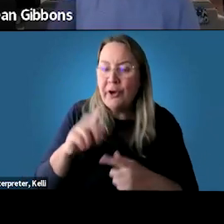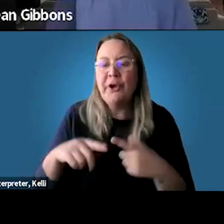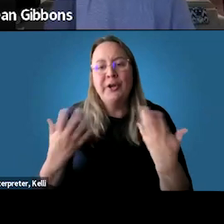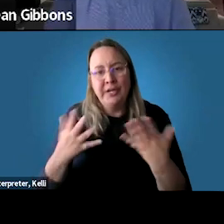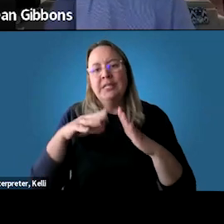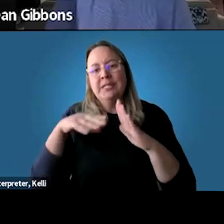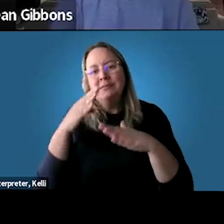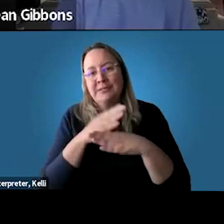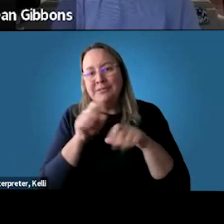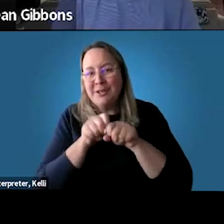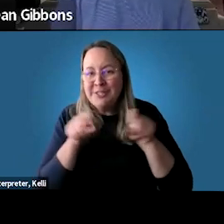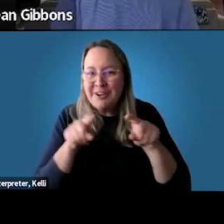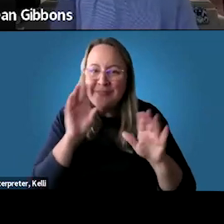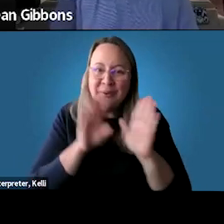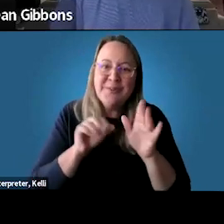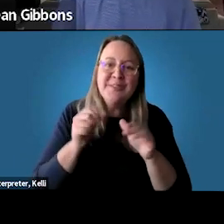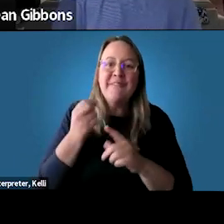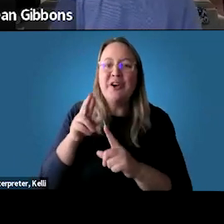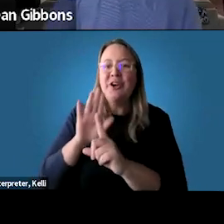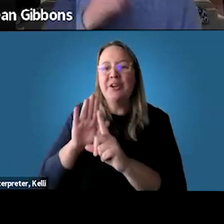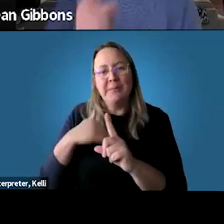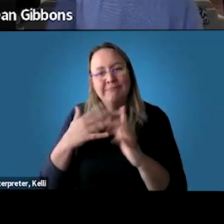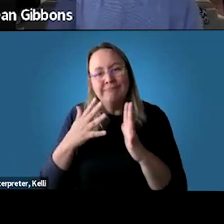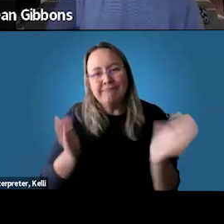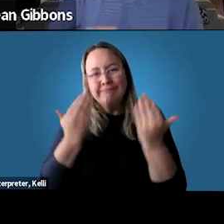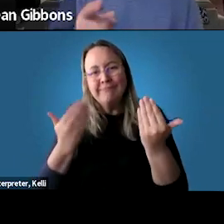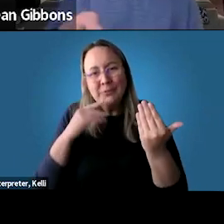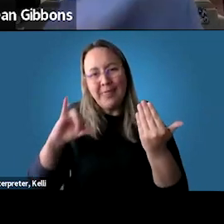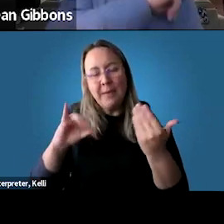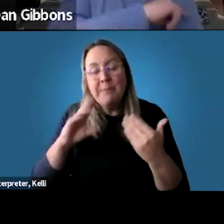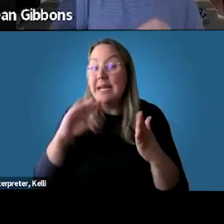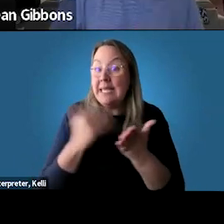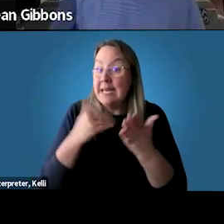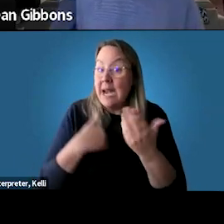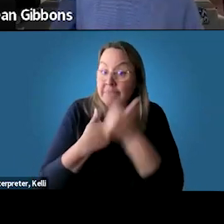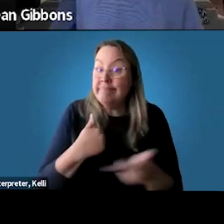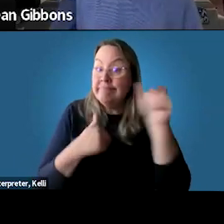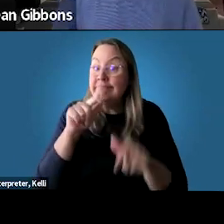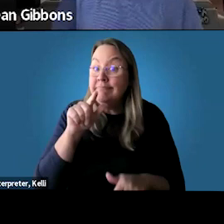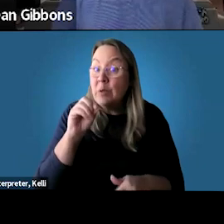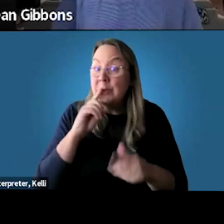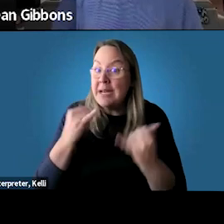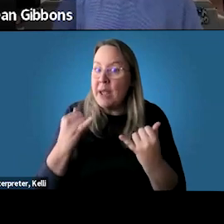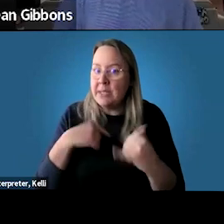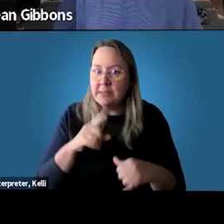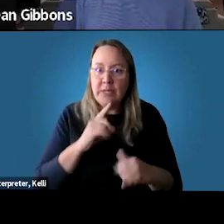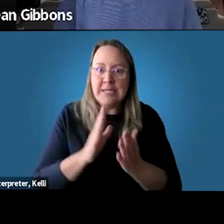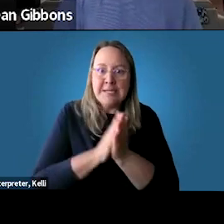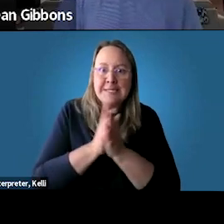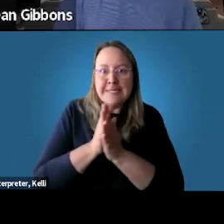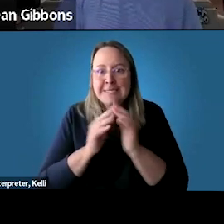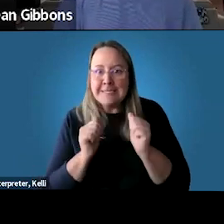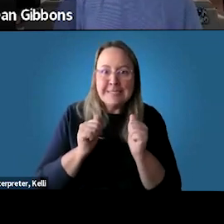sharing photographs from that day, but invite you to do that. With that, why don't I turn it over to Leo, and he's got this really nifty